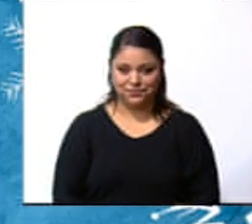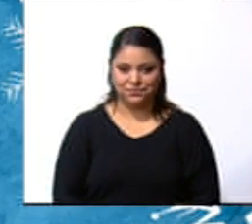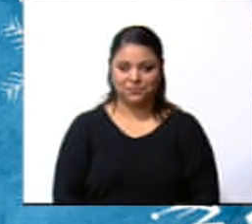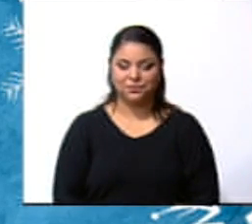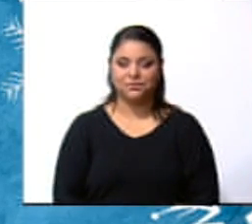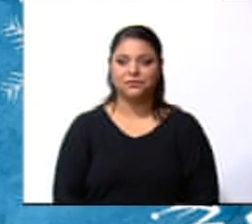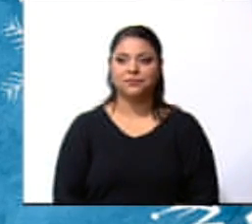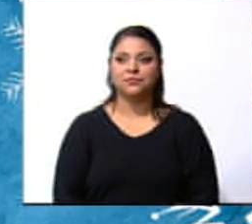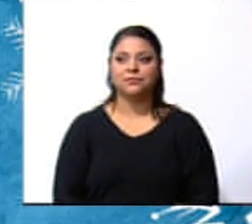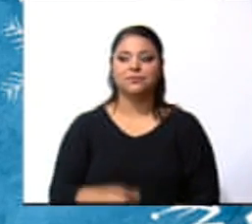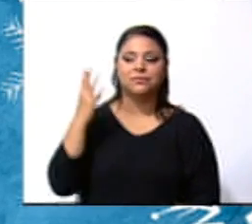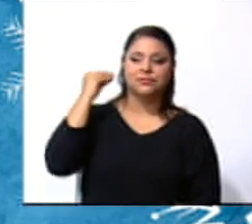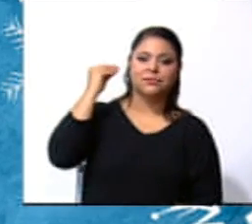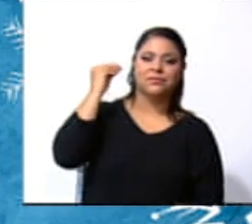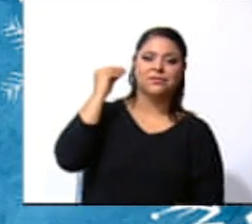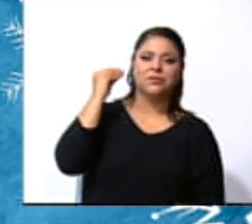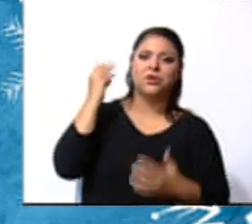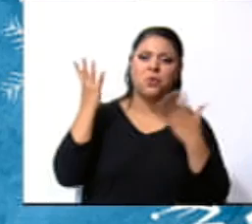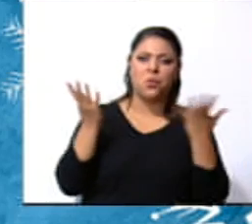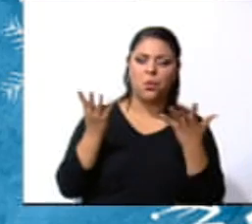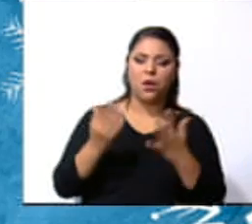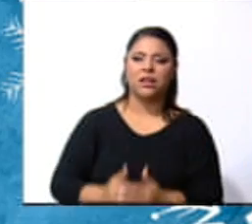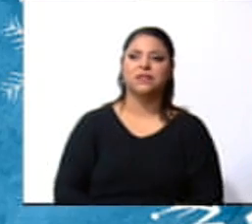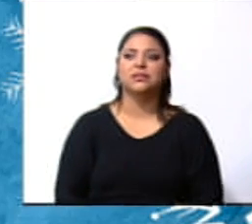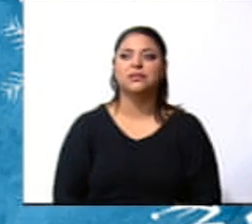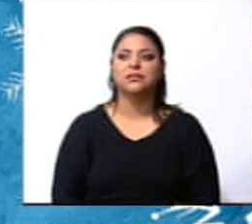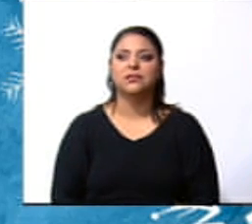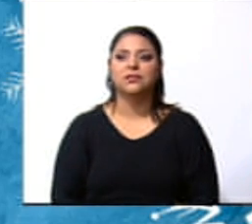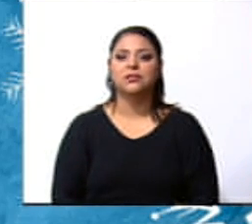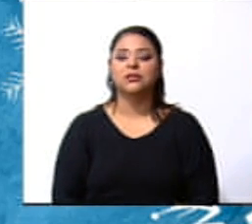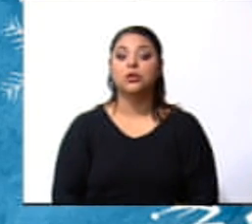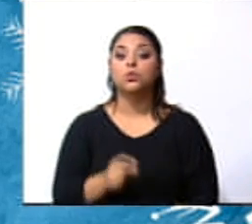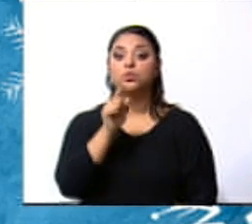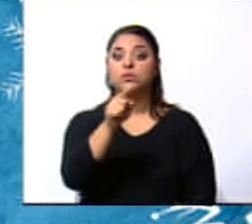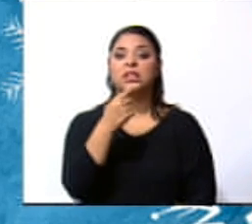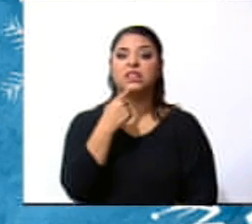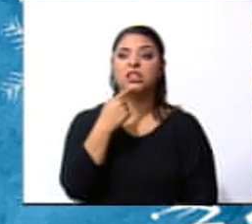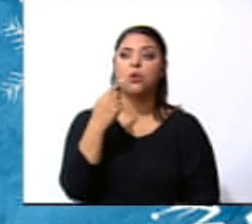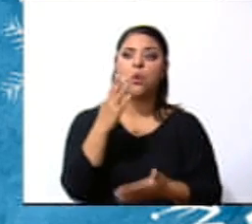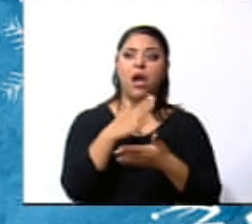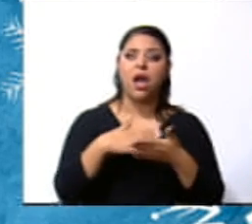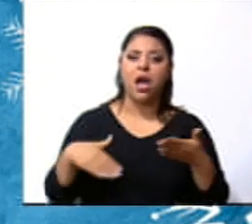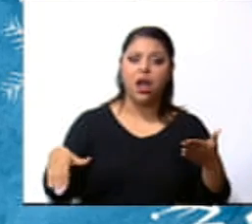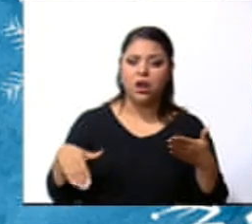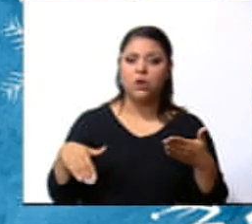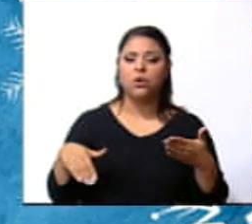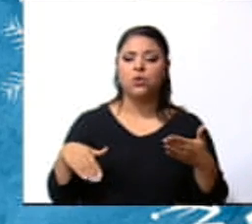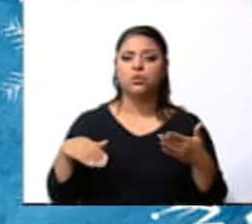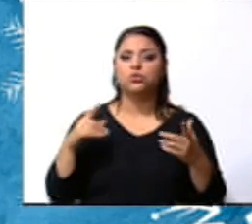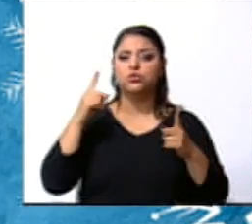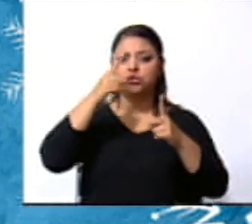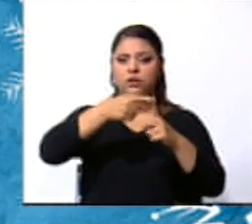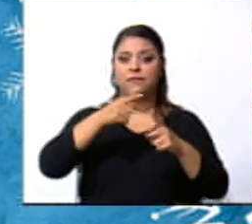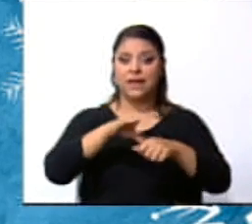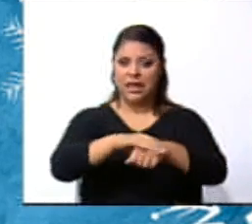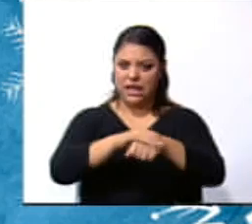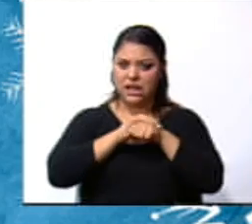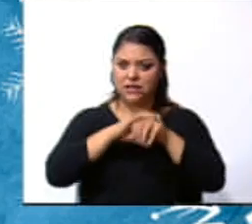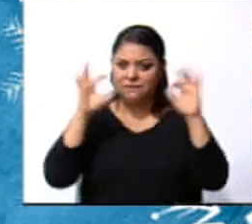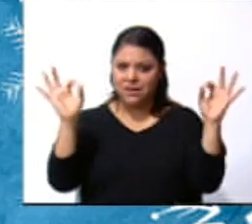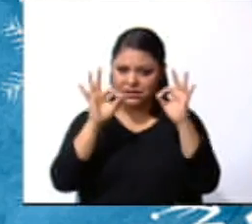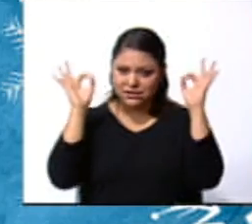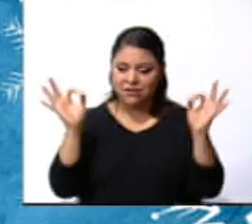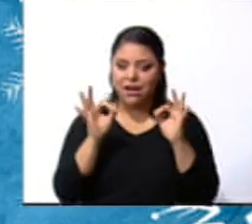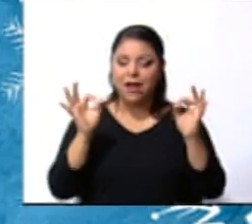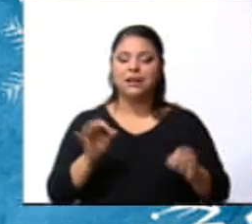what? You were saying something about an English festival, right? Yeah, but not only